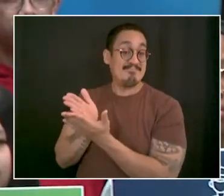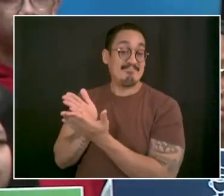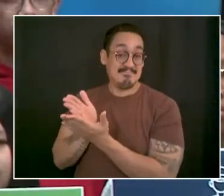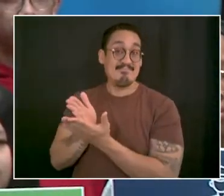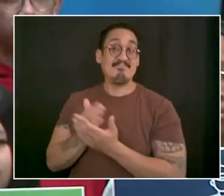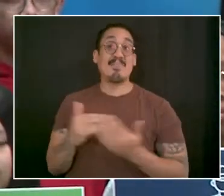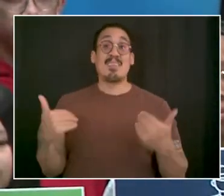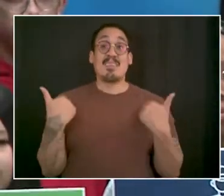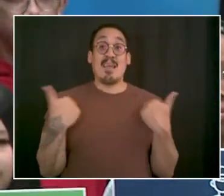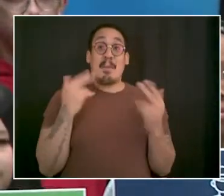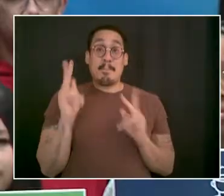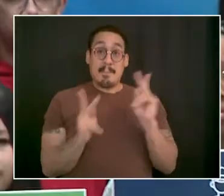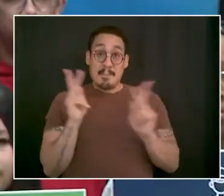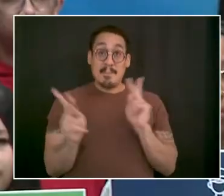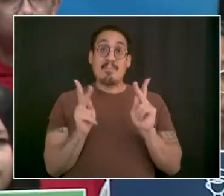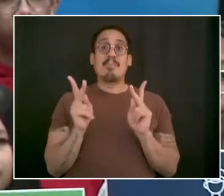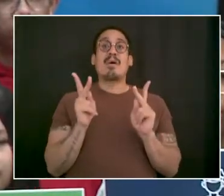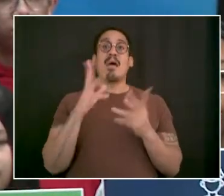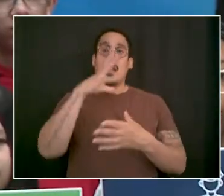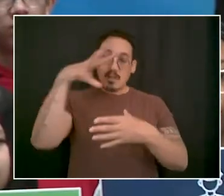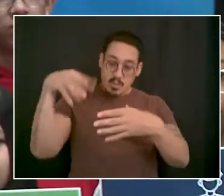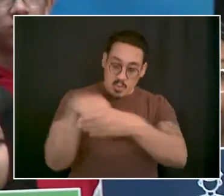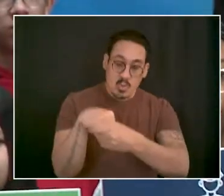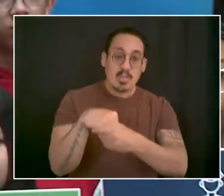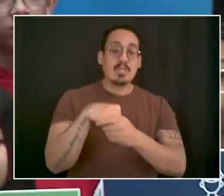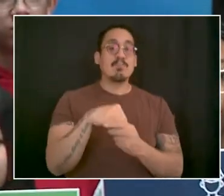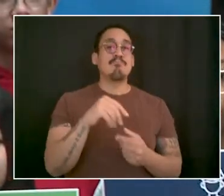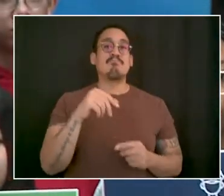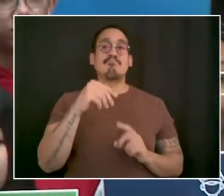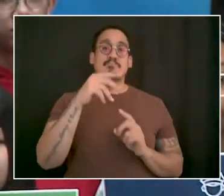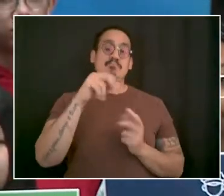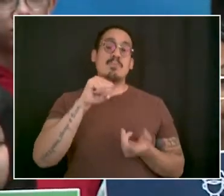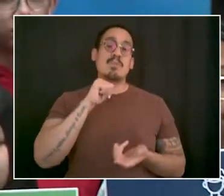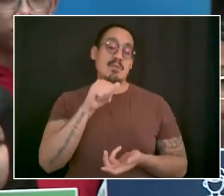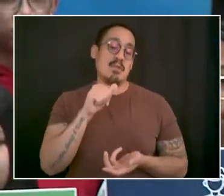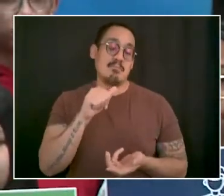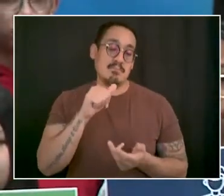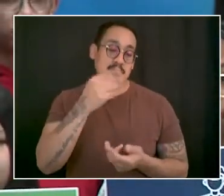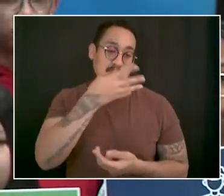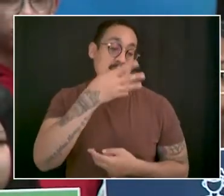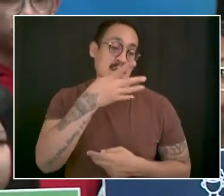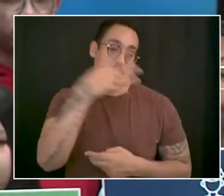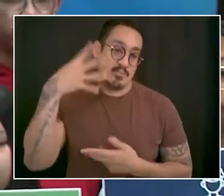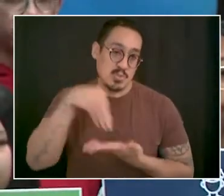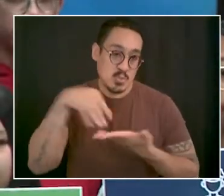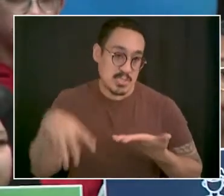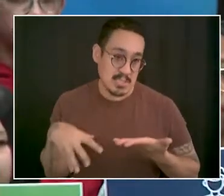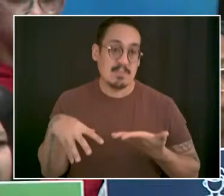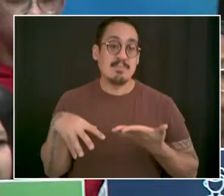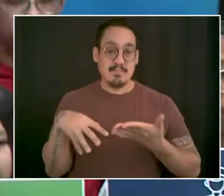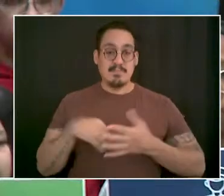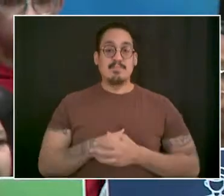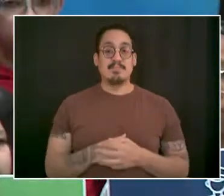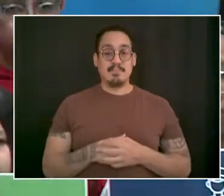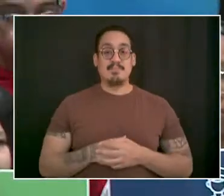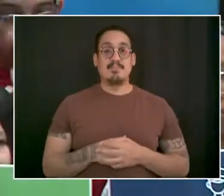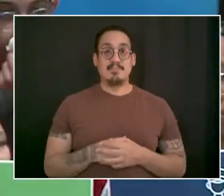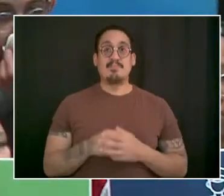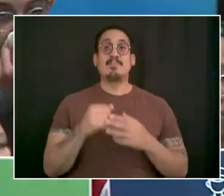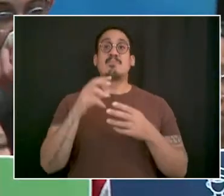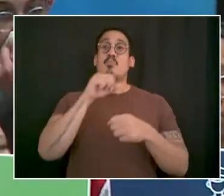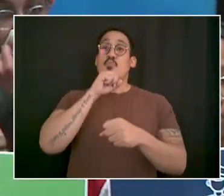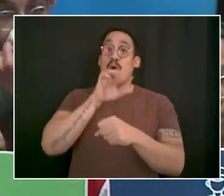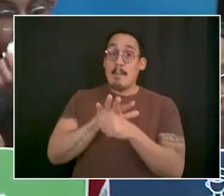included undocumented children. We are supporting Promise NYC.